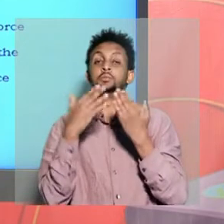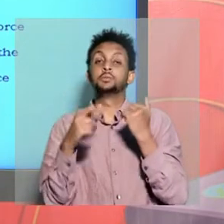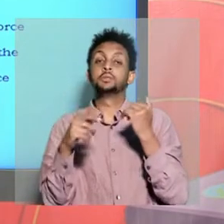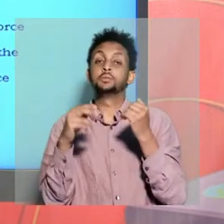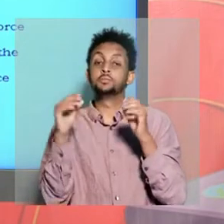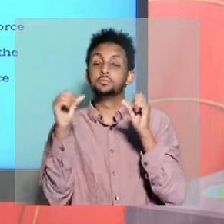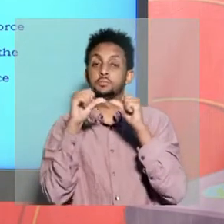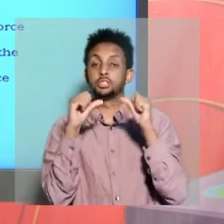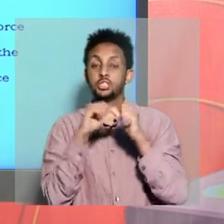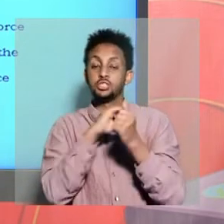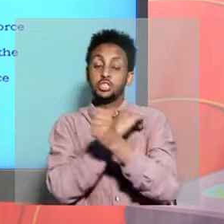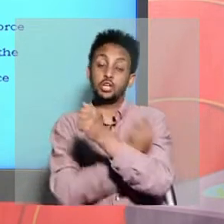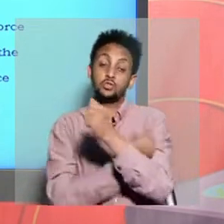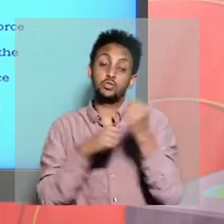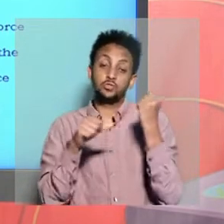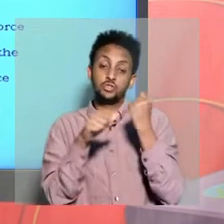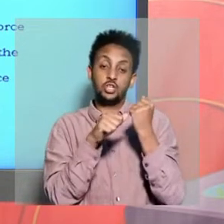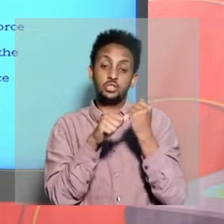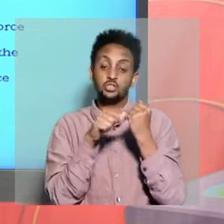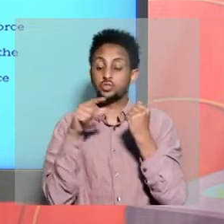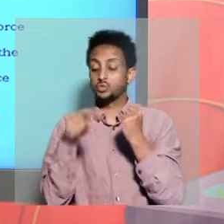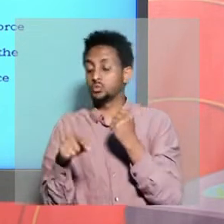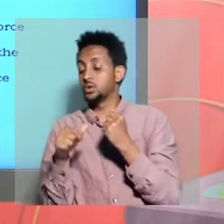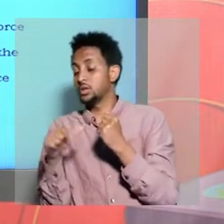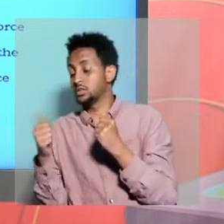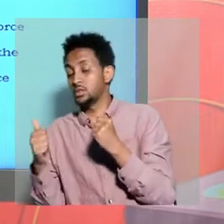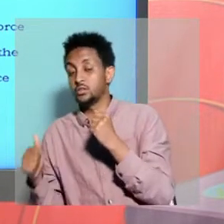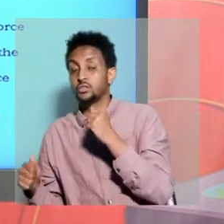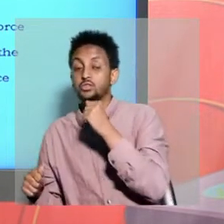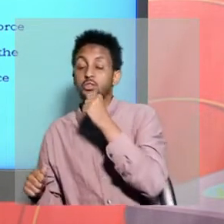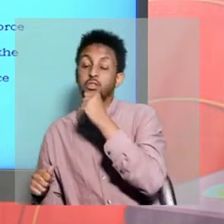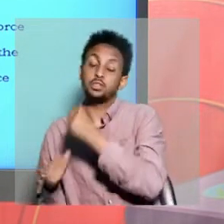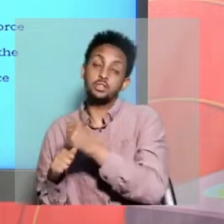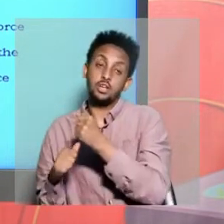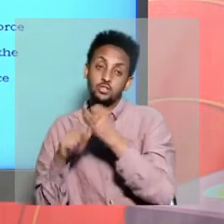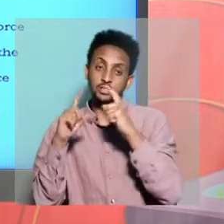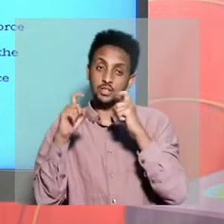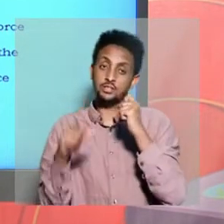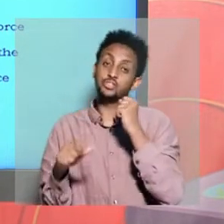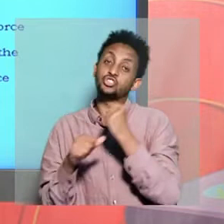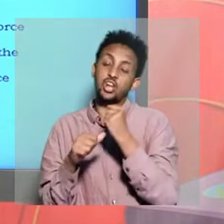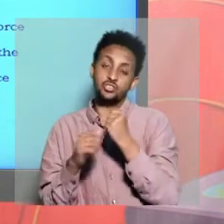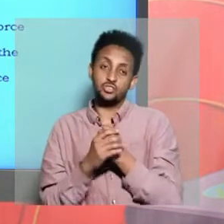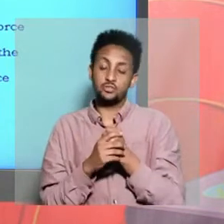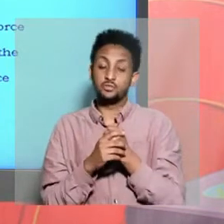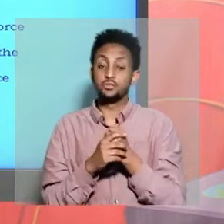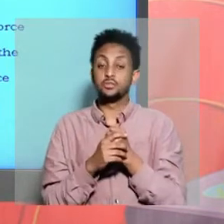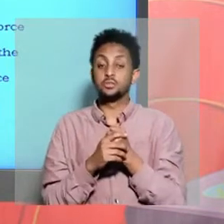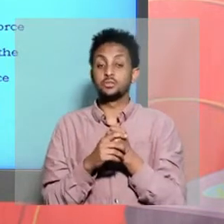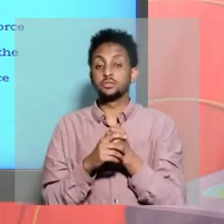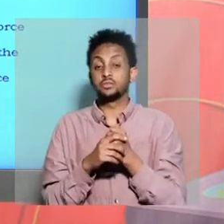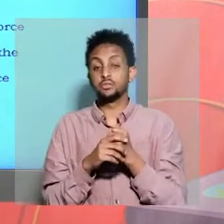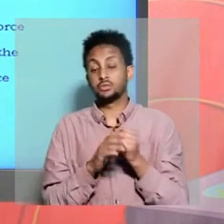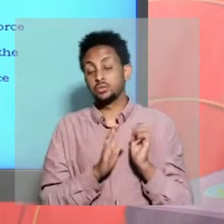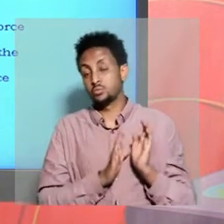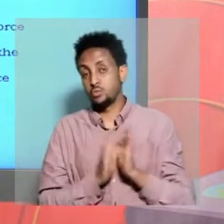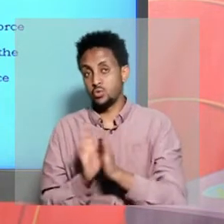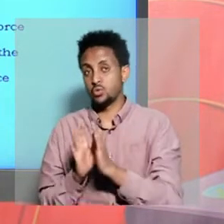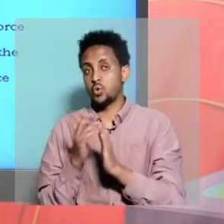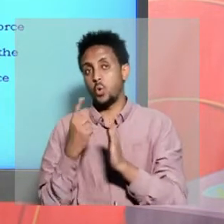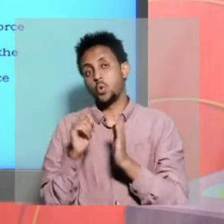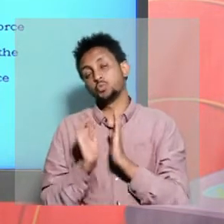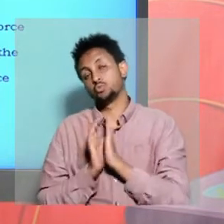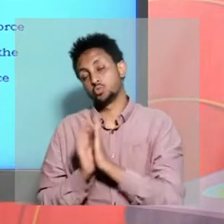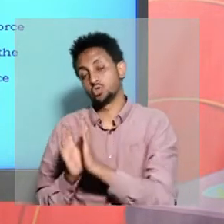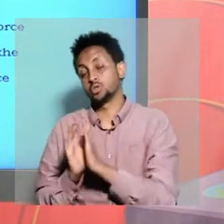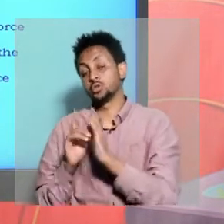measure the strength of this charge to exert force on the test charge. Okay, to exert force means either to pull or to push. For example,